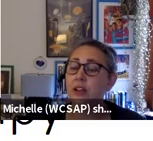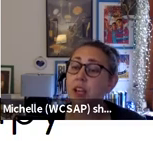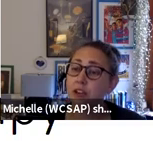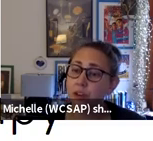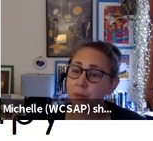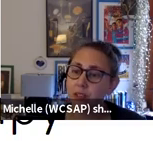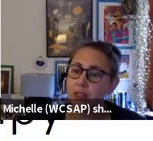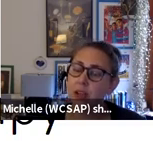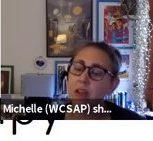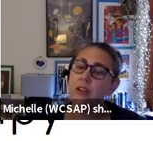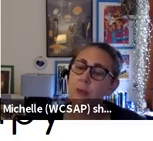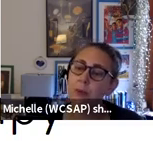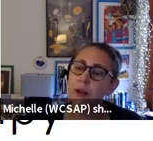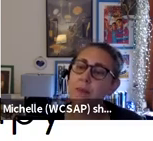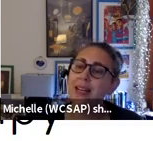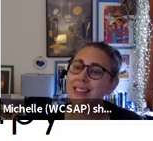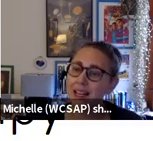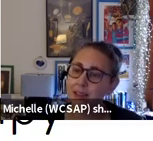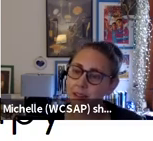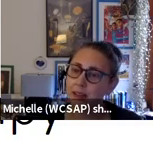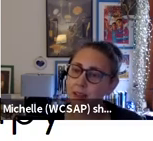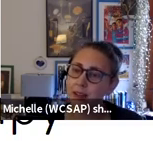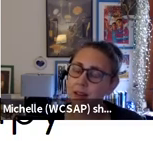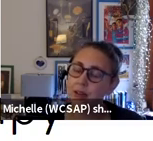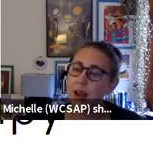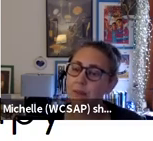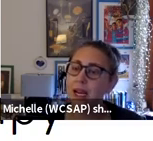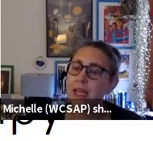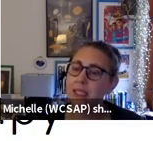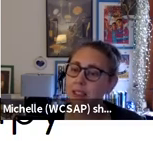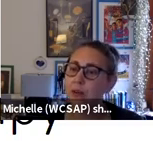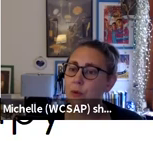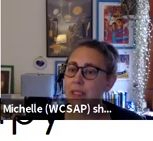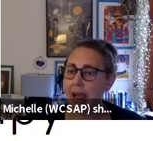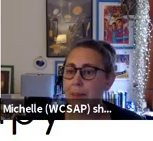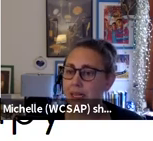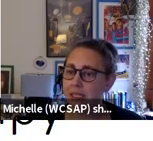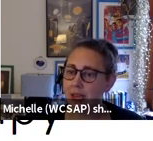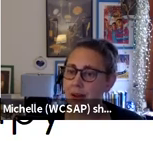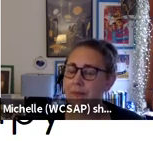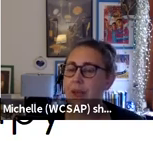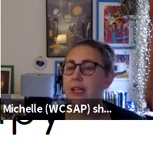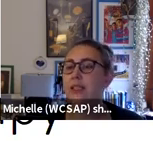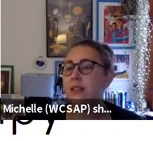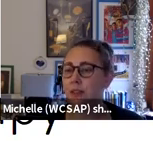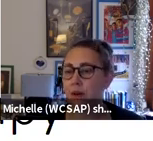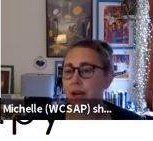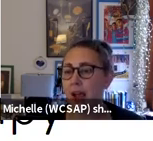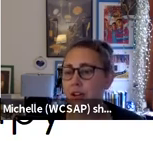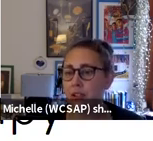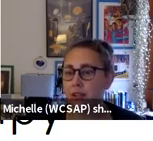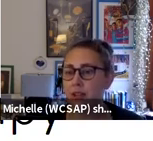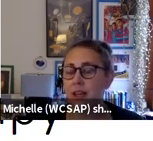those educational pieces so people can make sense, do that making sense of what's happening to them, making sense of